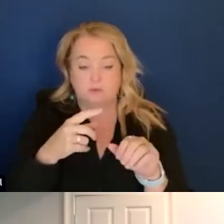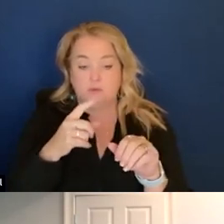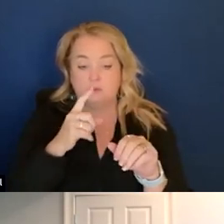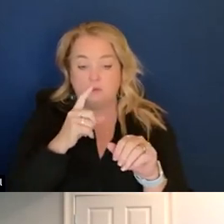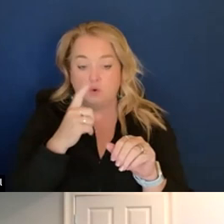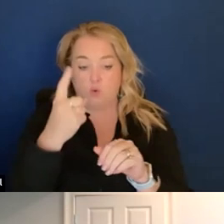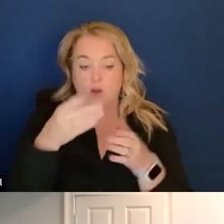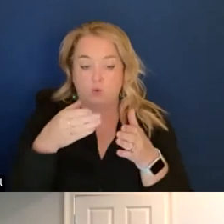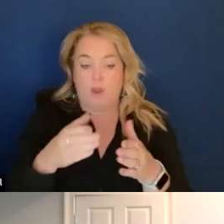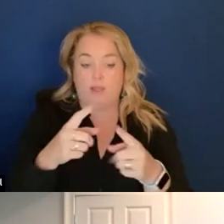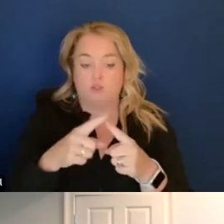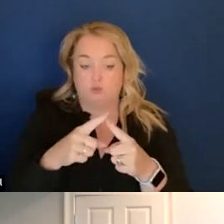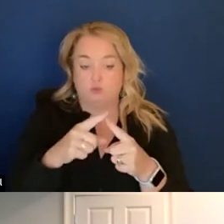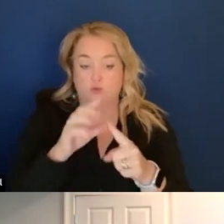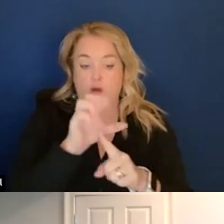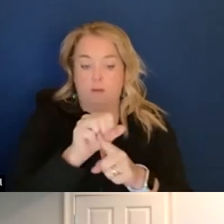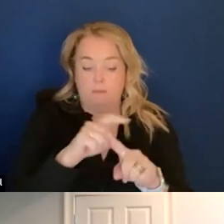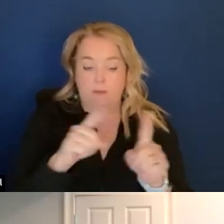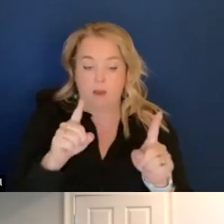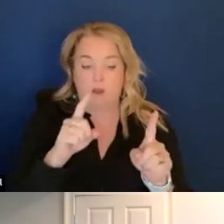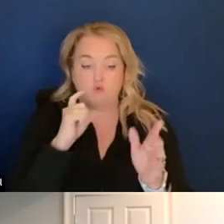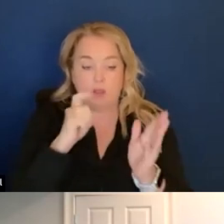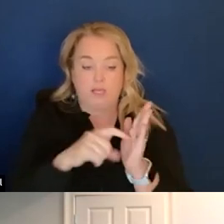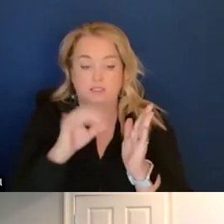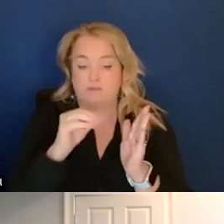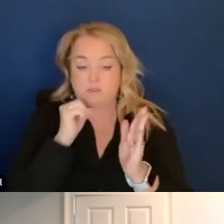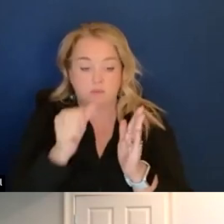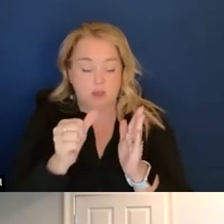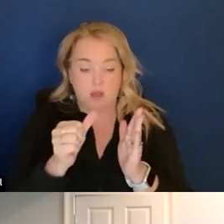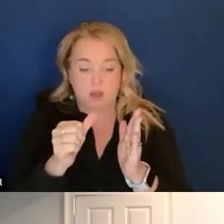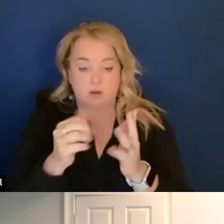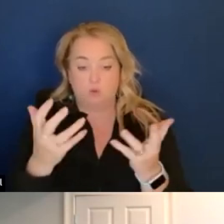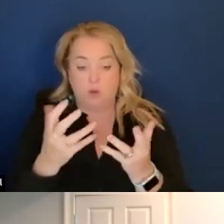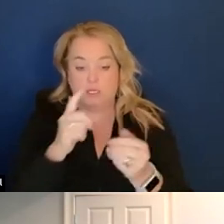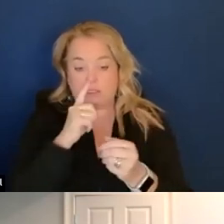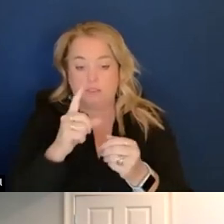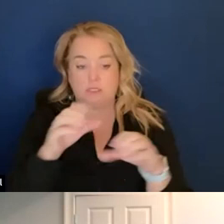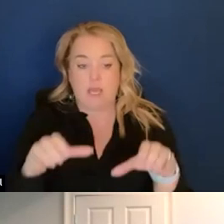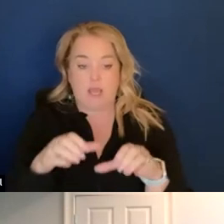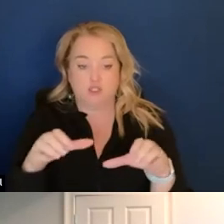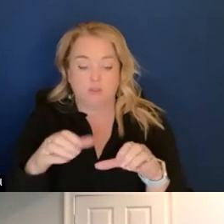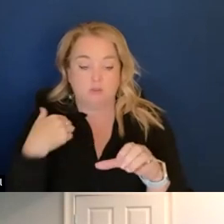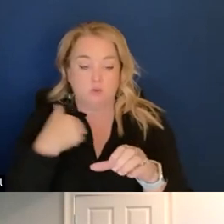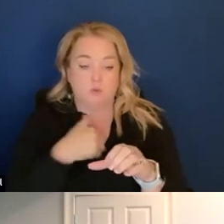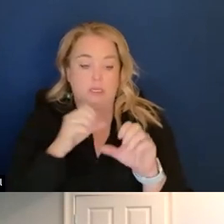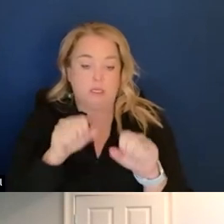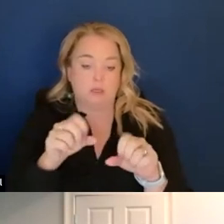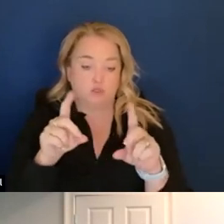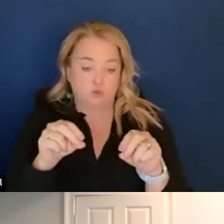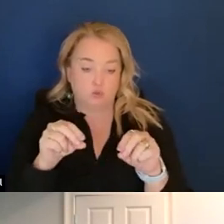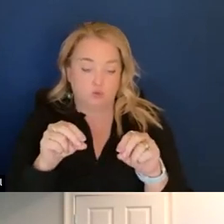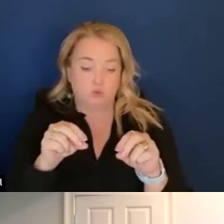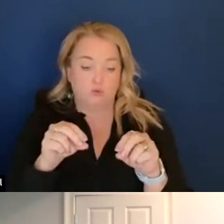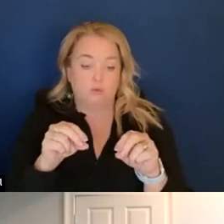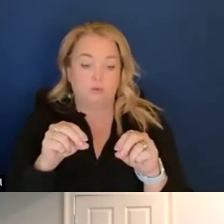as one way to get there, but recognizing that if it's not in place, what are the actions that can be taken